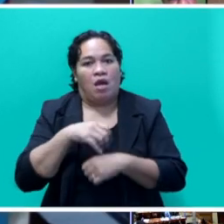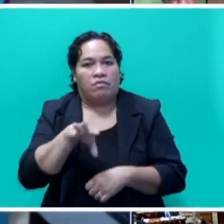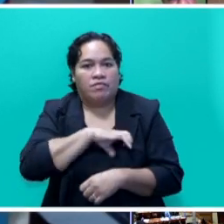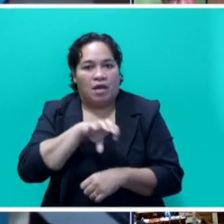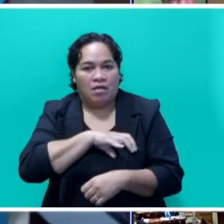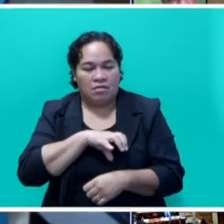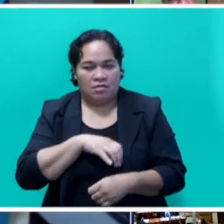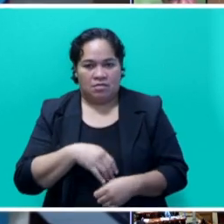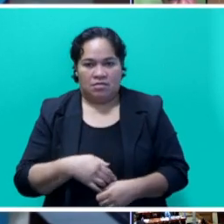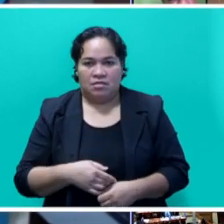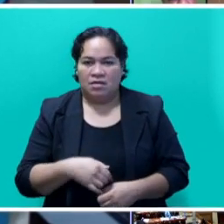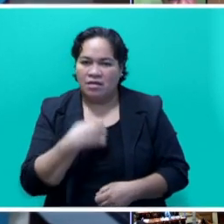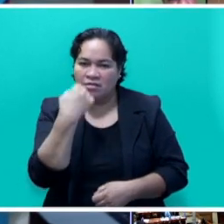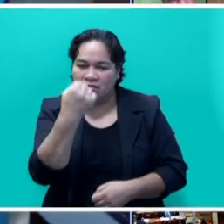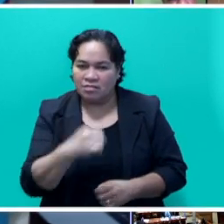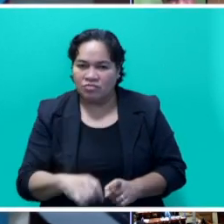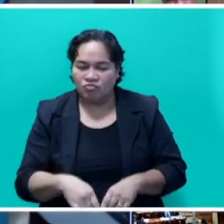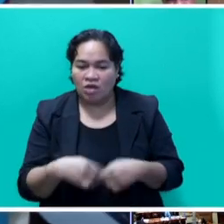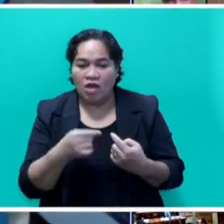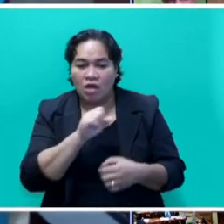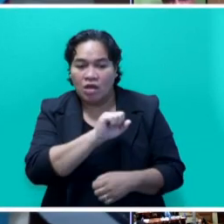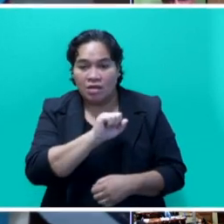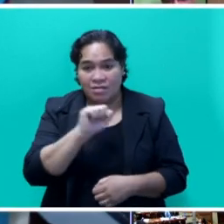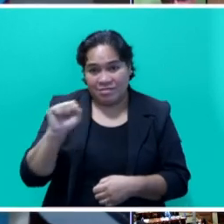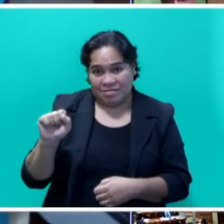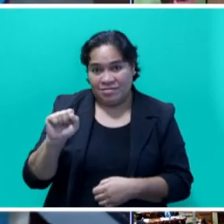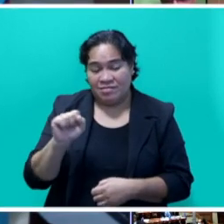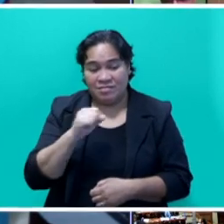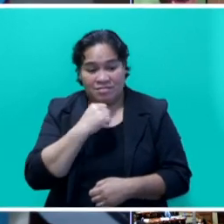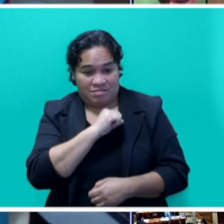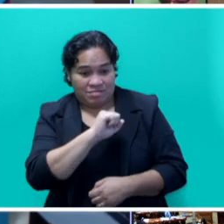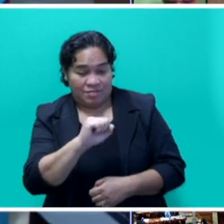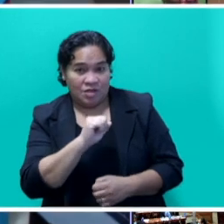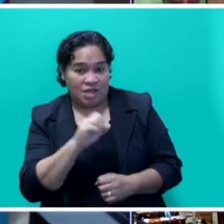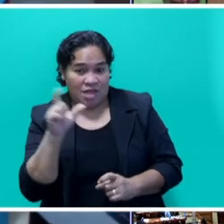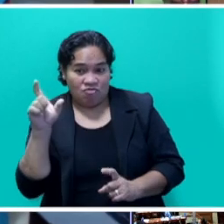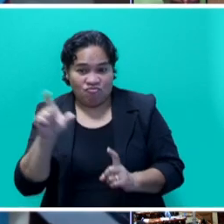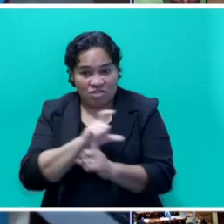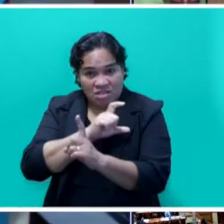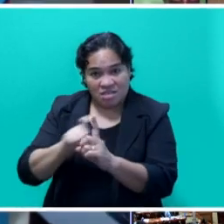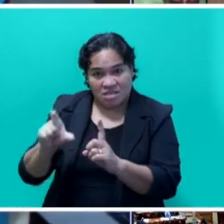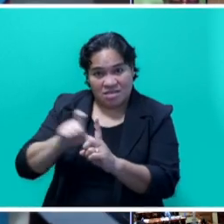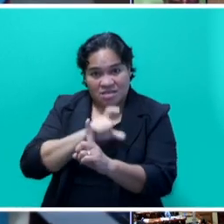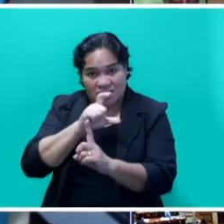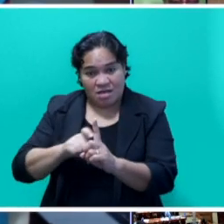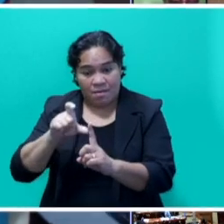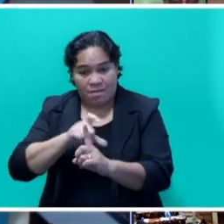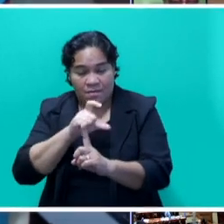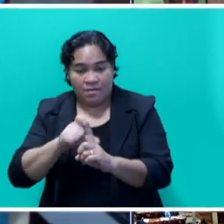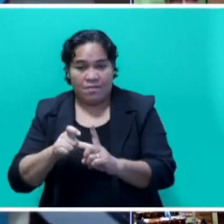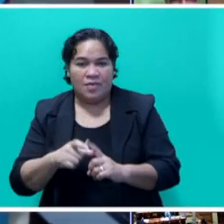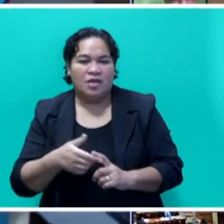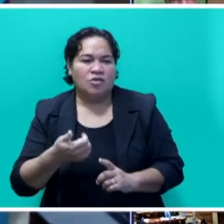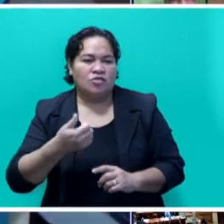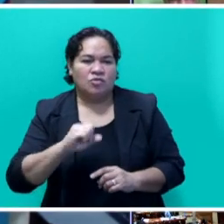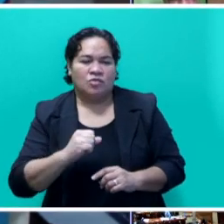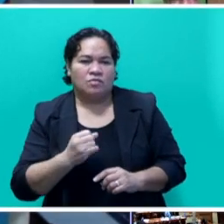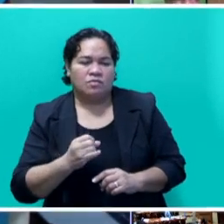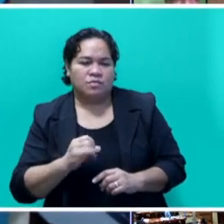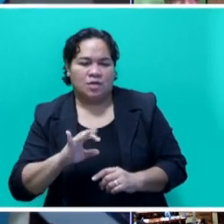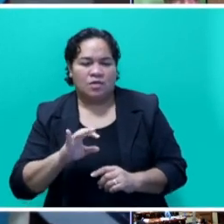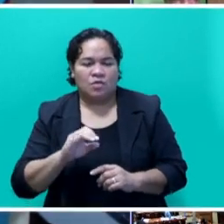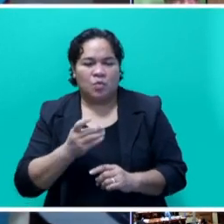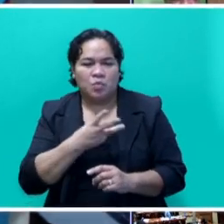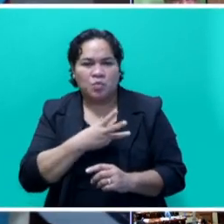rights. Their criticism began as a usual demagoguery. They decried what